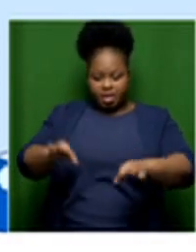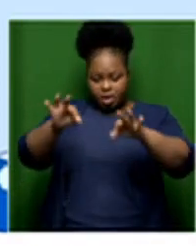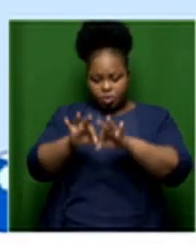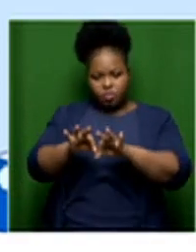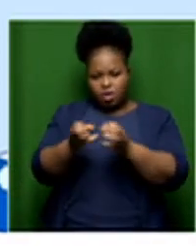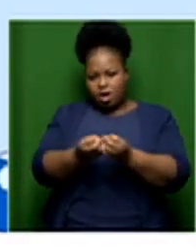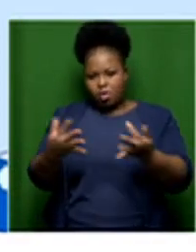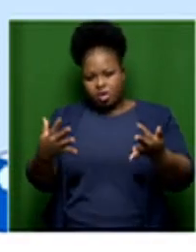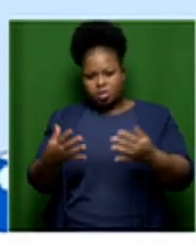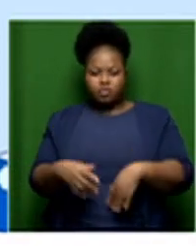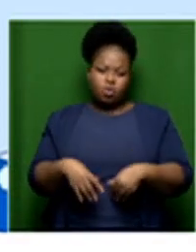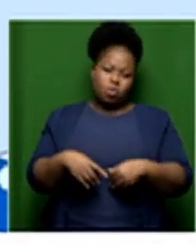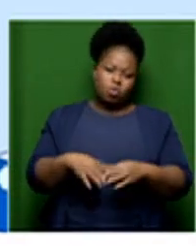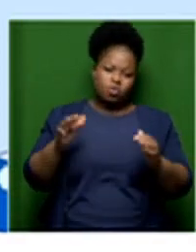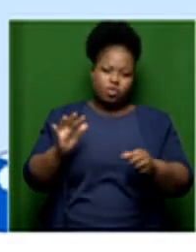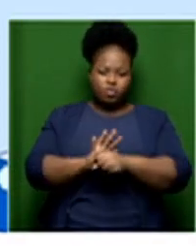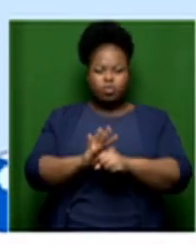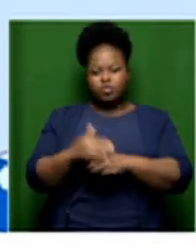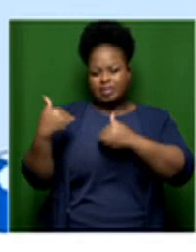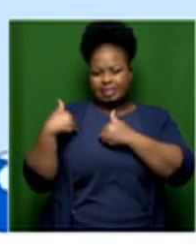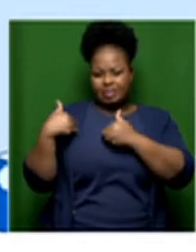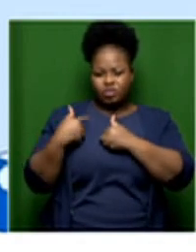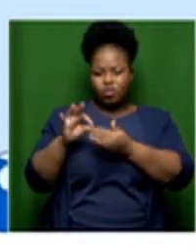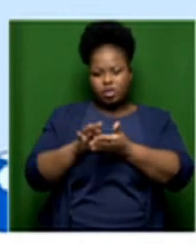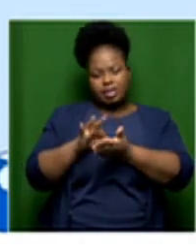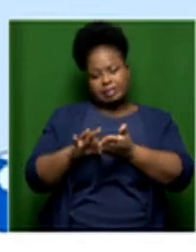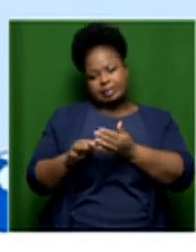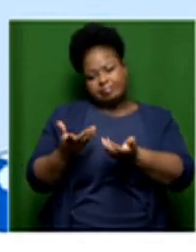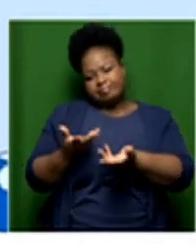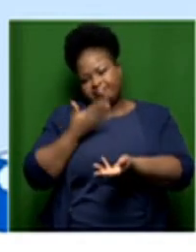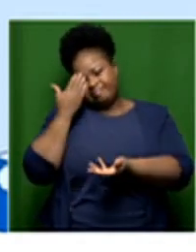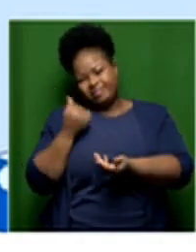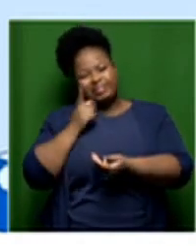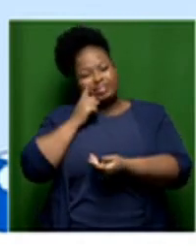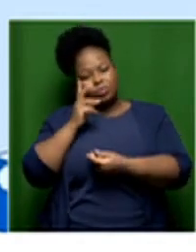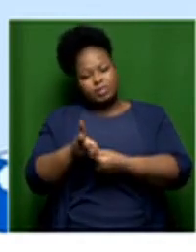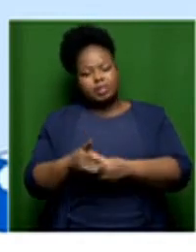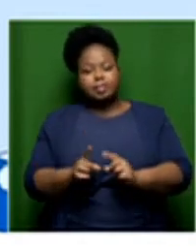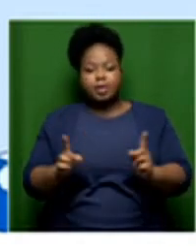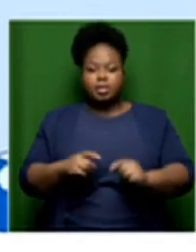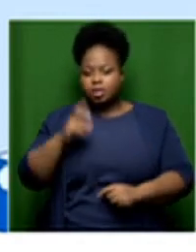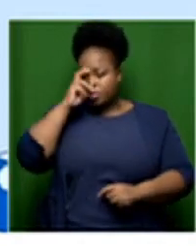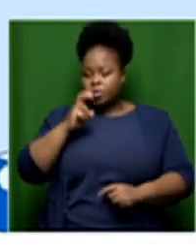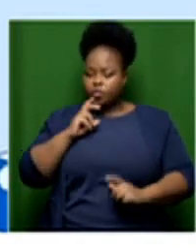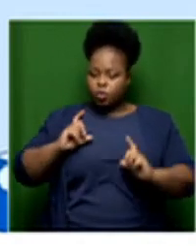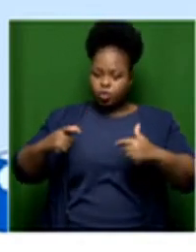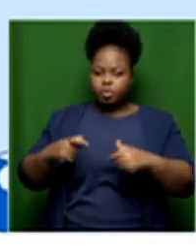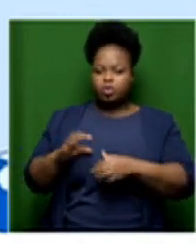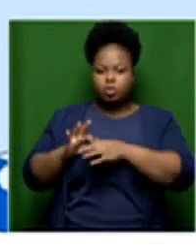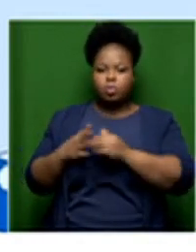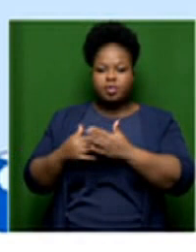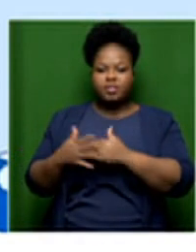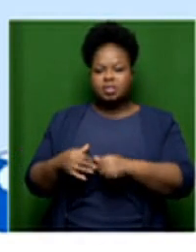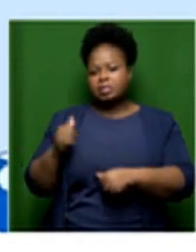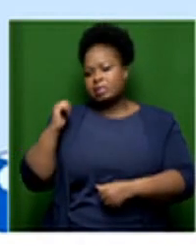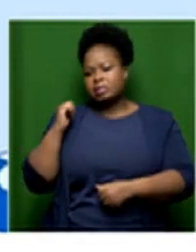for as it relates to safety measures for the election. The Portfolio Committee on Home Affairs yesterday